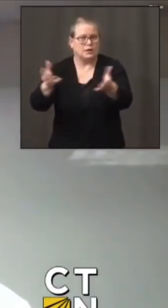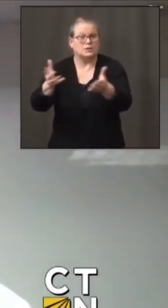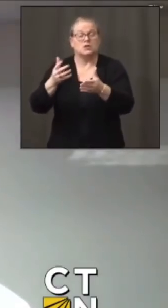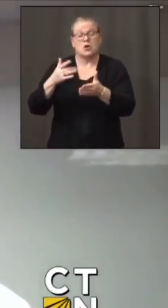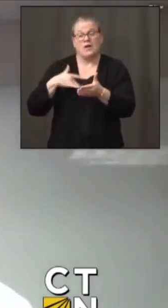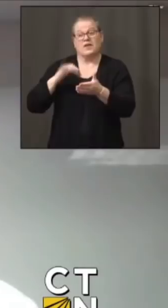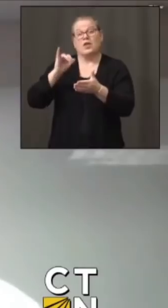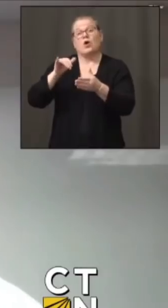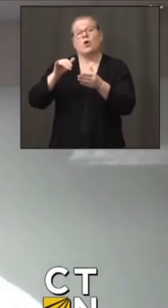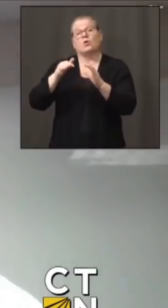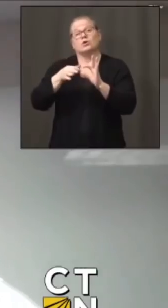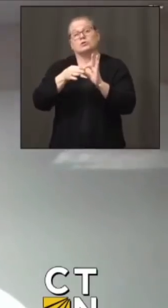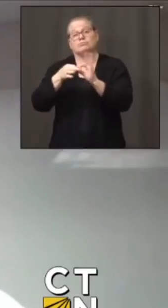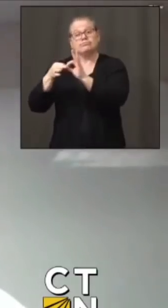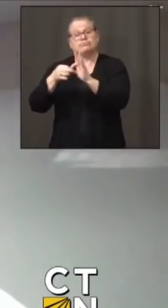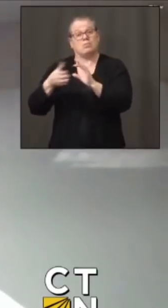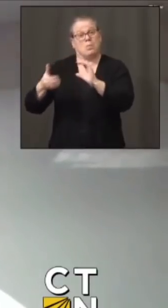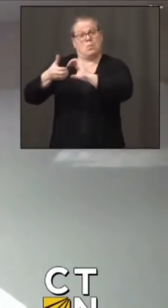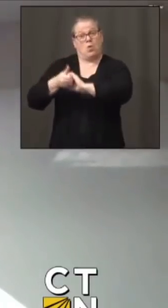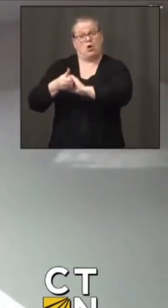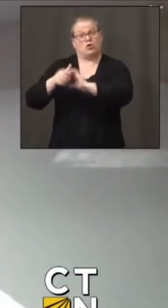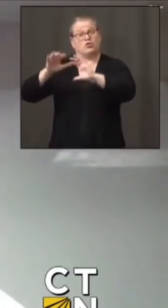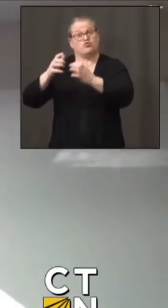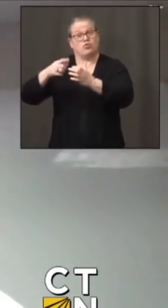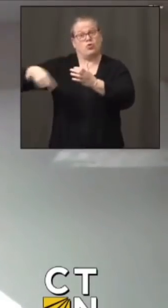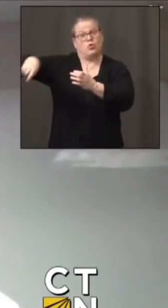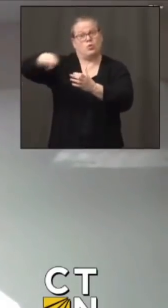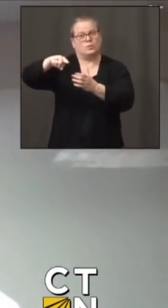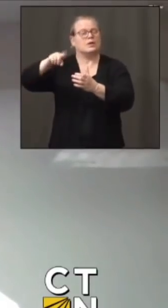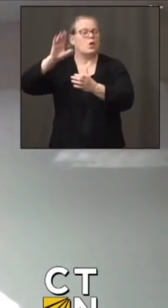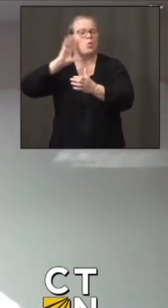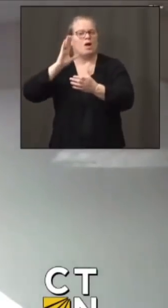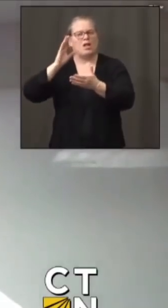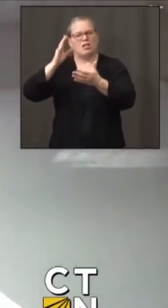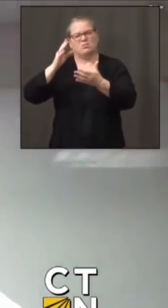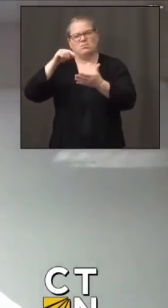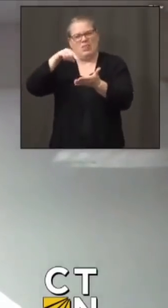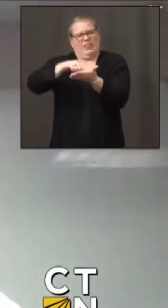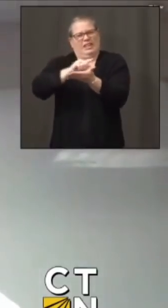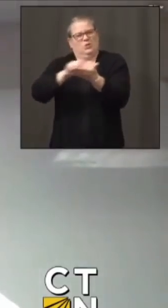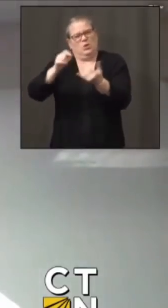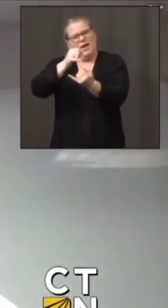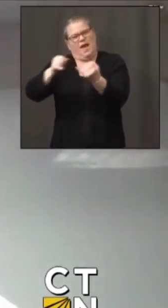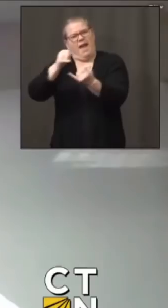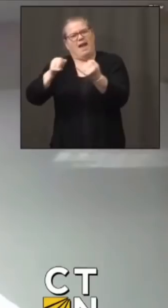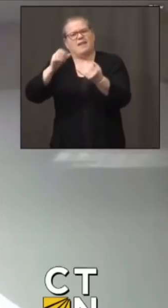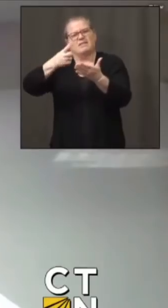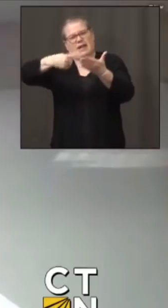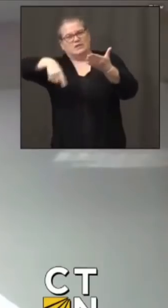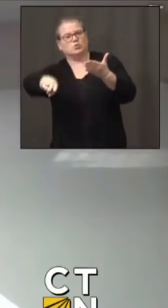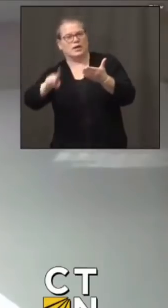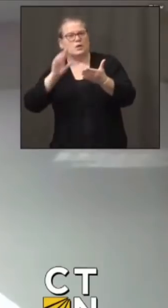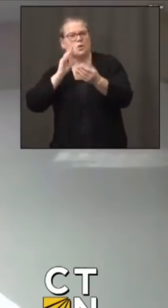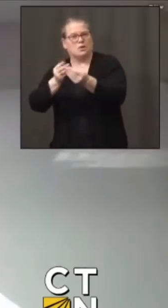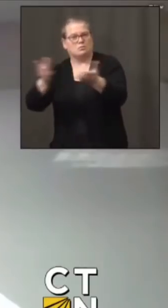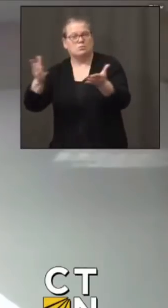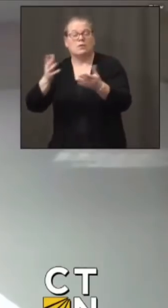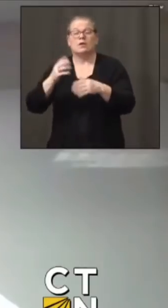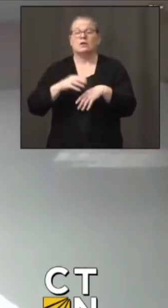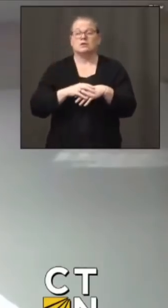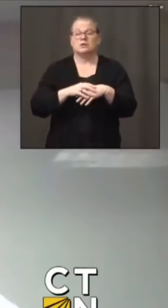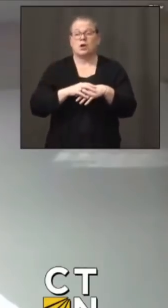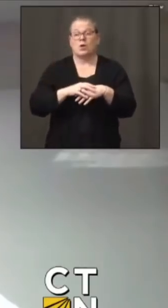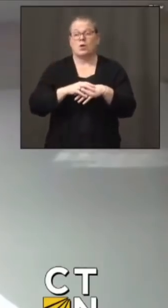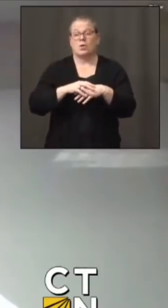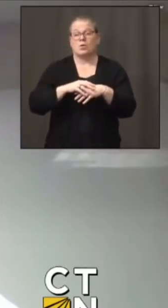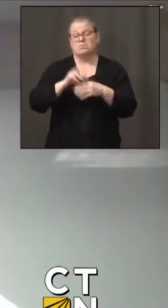of next week, we'll start working with those groups in order to getting them in and getting them vaccinated. So within the next 2 weeks, there's much